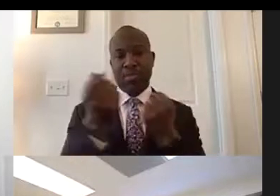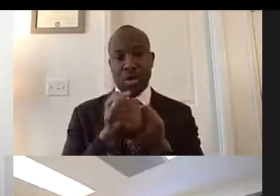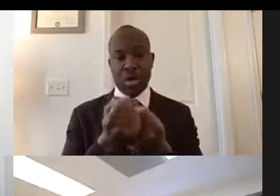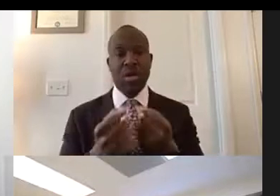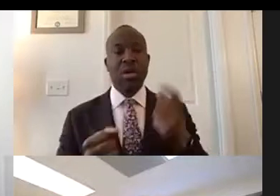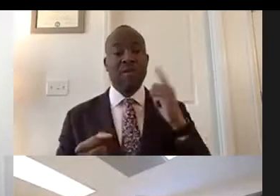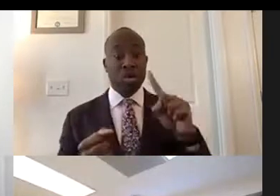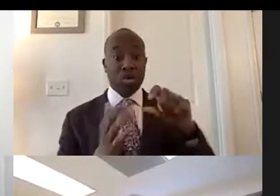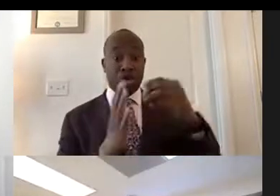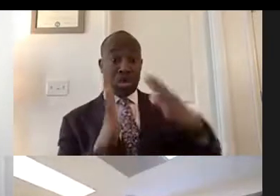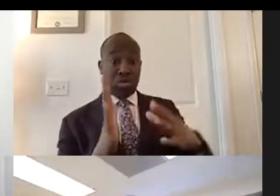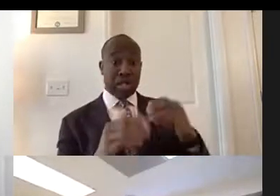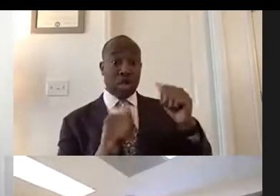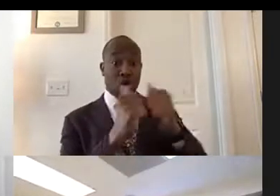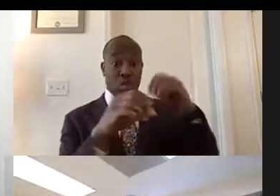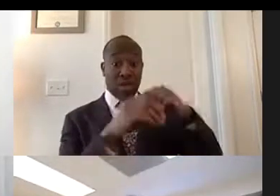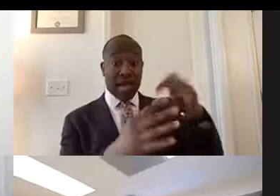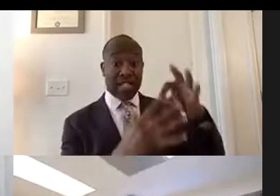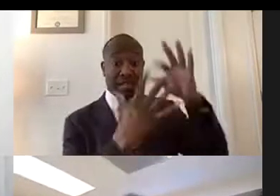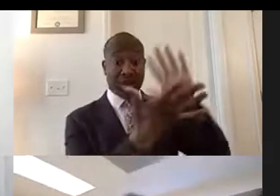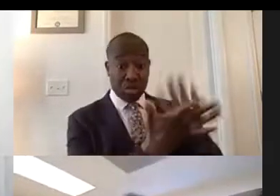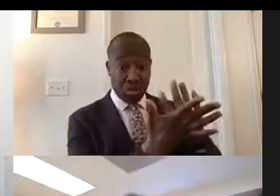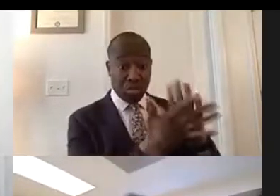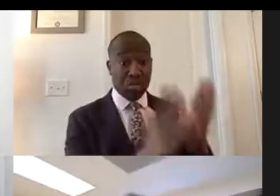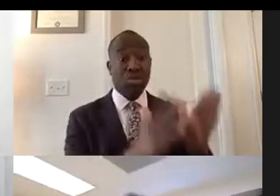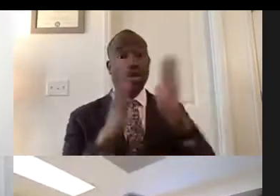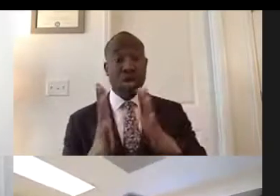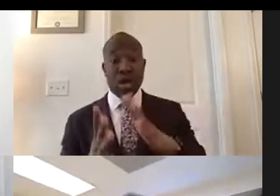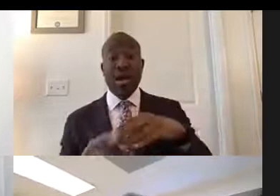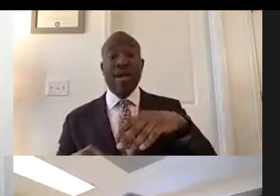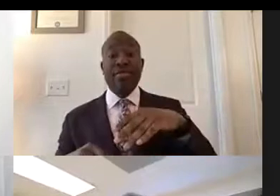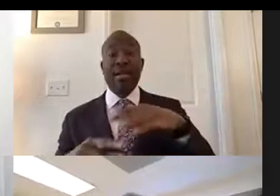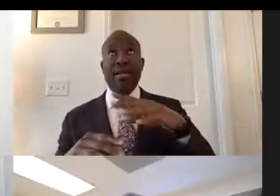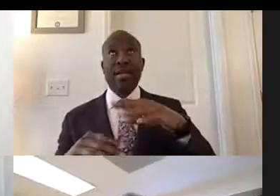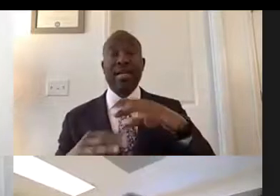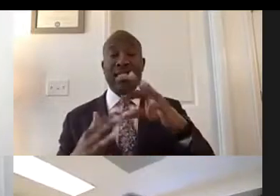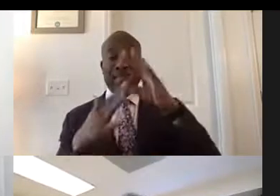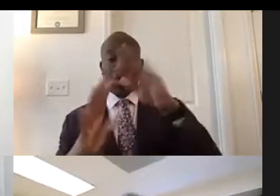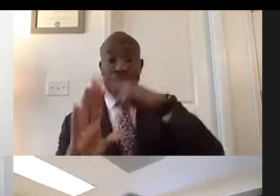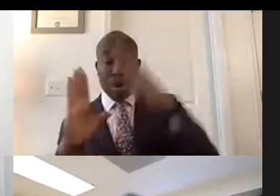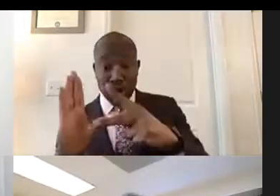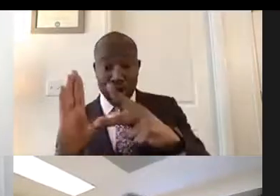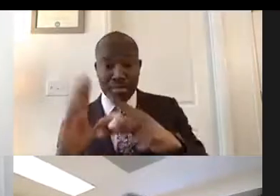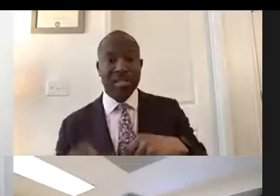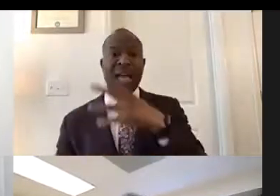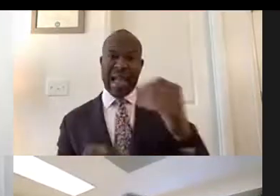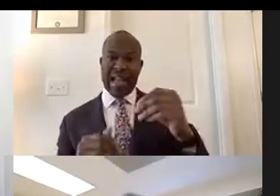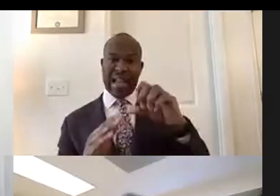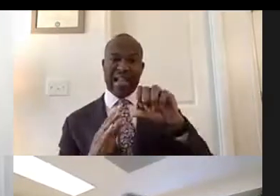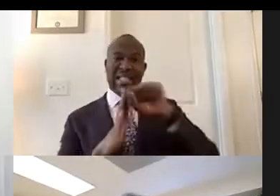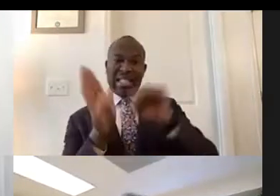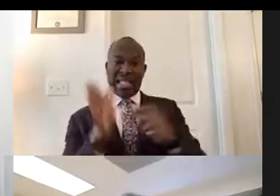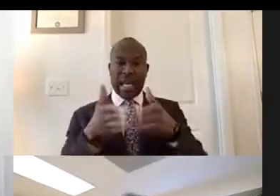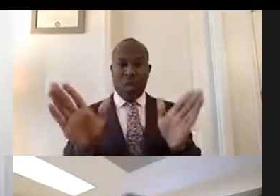to coordinate the system of support, students within the special schools, the